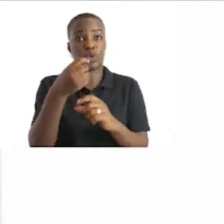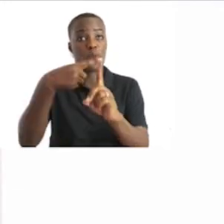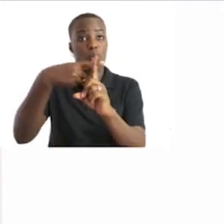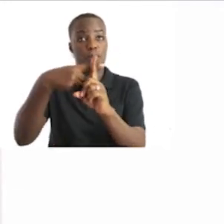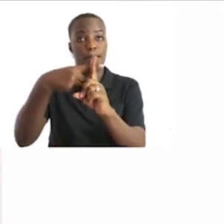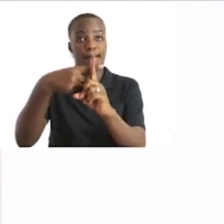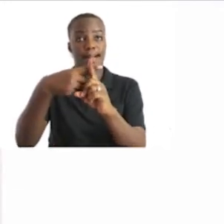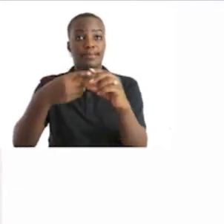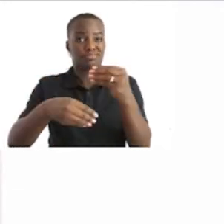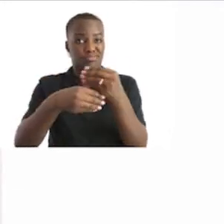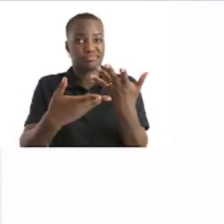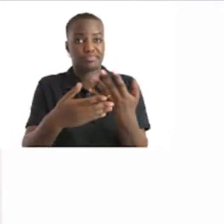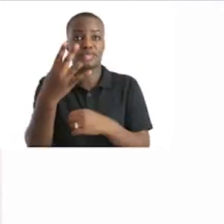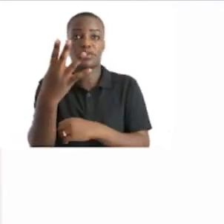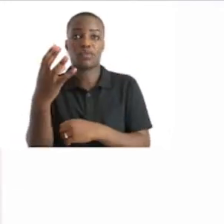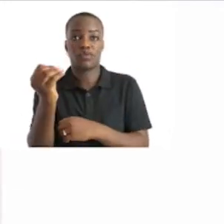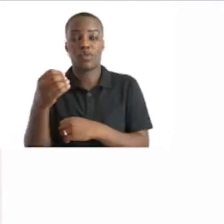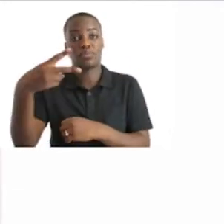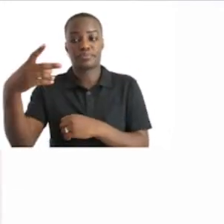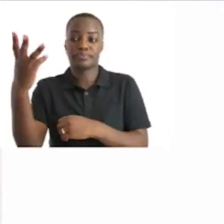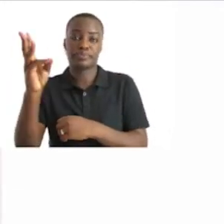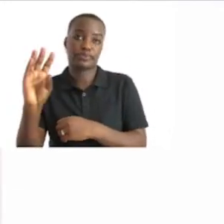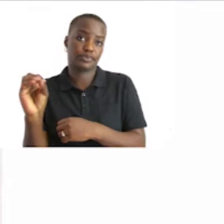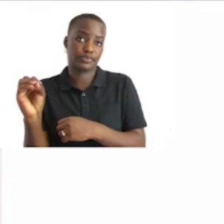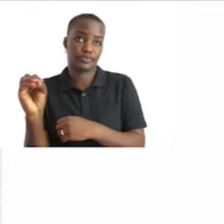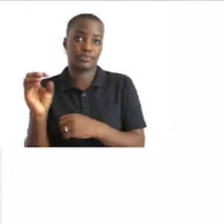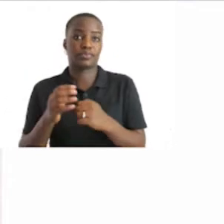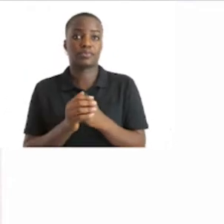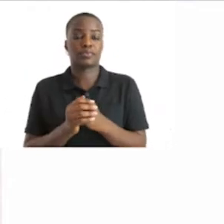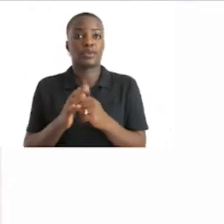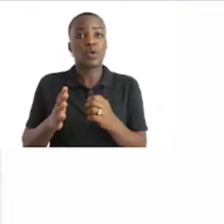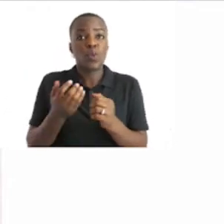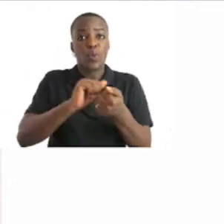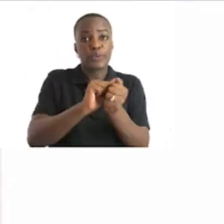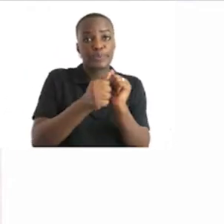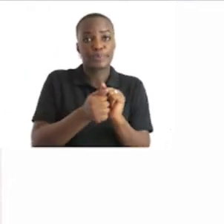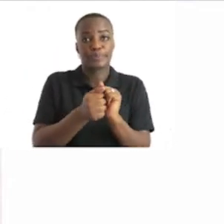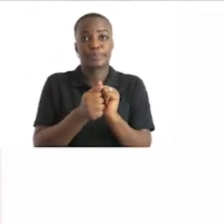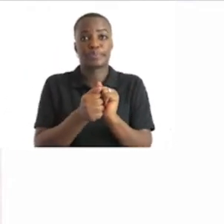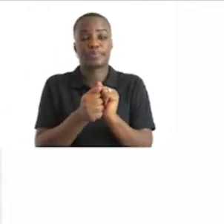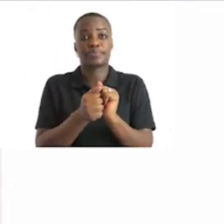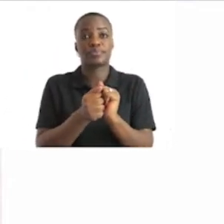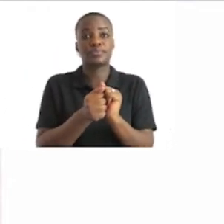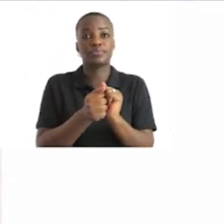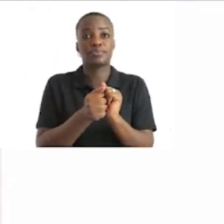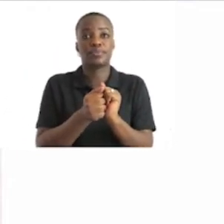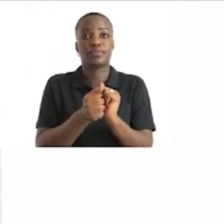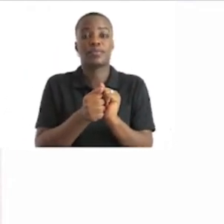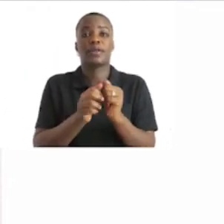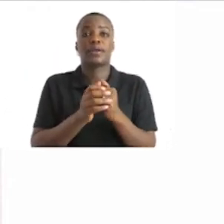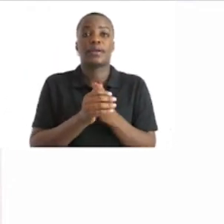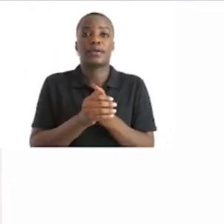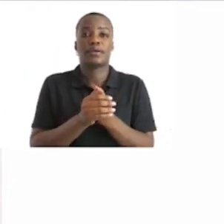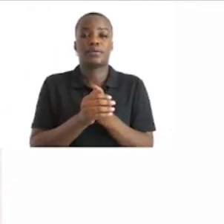plus 40 equals 60. And we want to change that. Not only are we going to answer